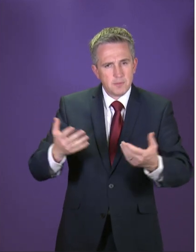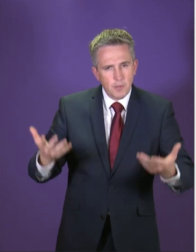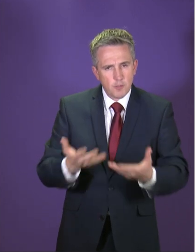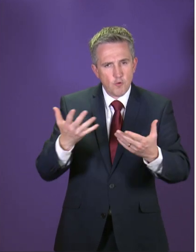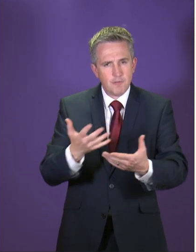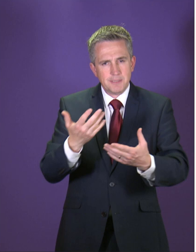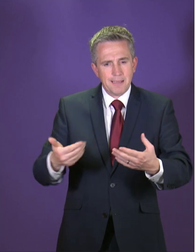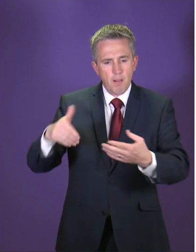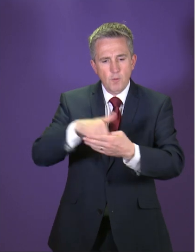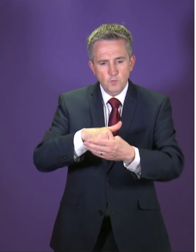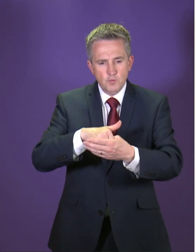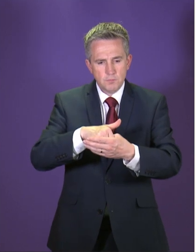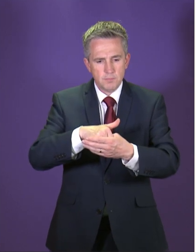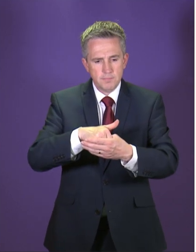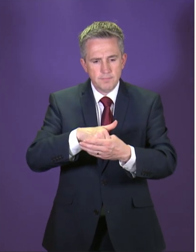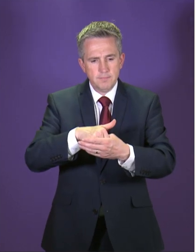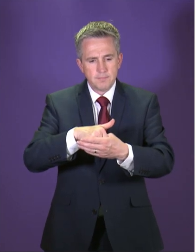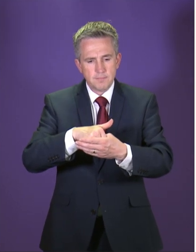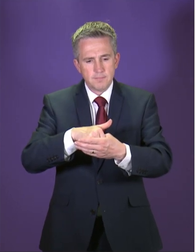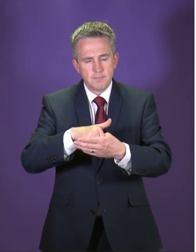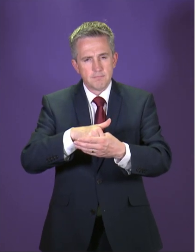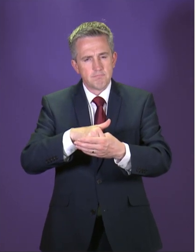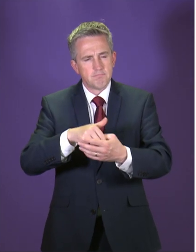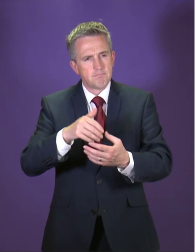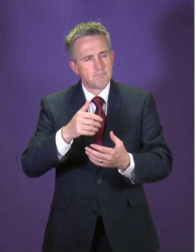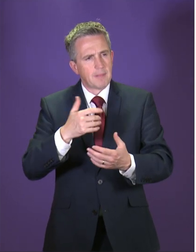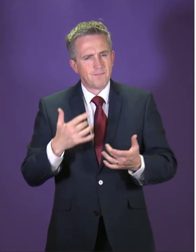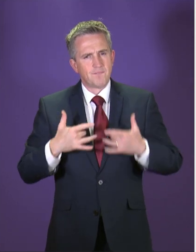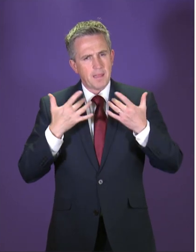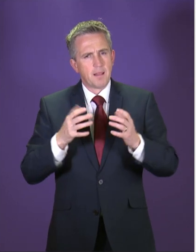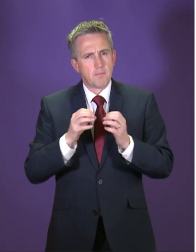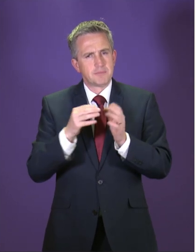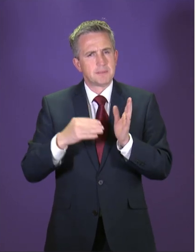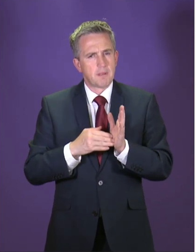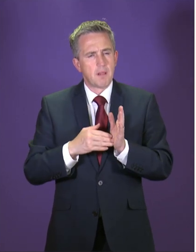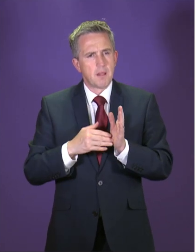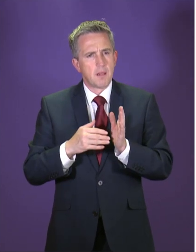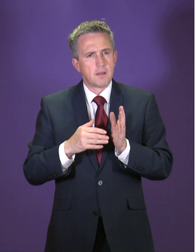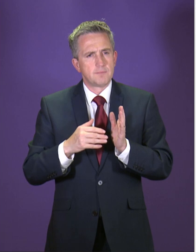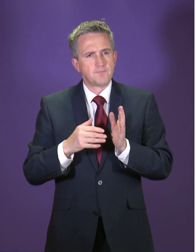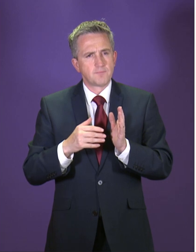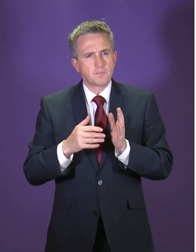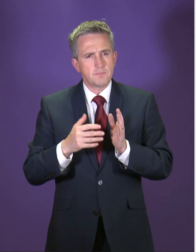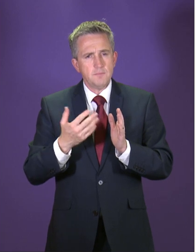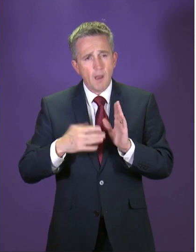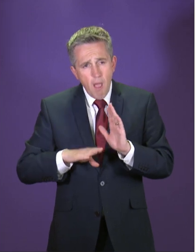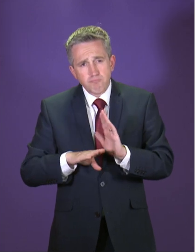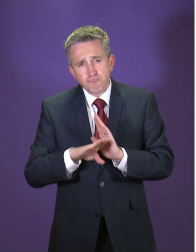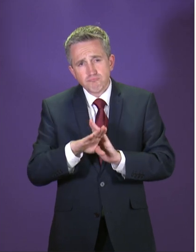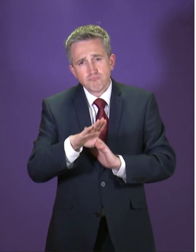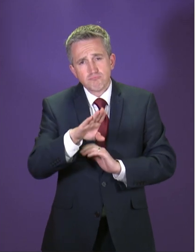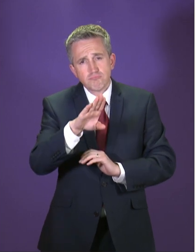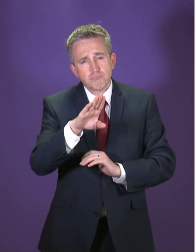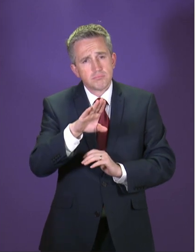inclusion. And I really think that we are achieving a lot in the way that we are